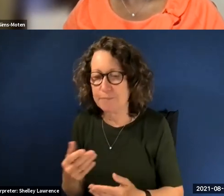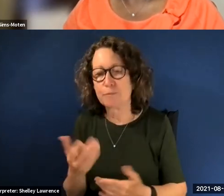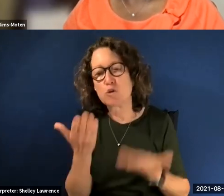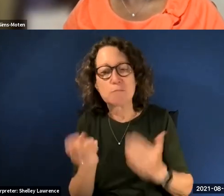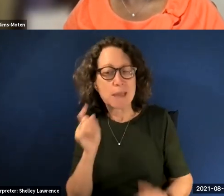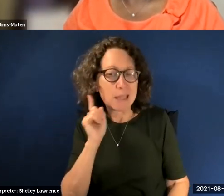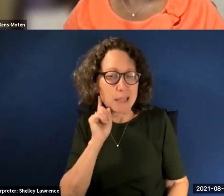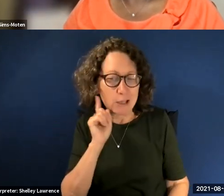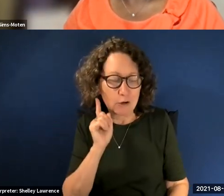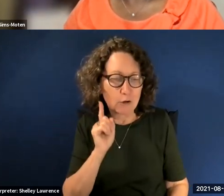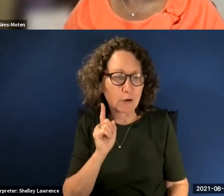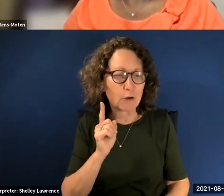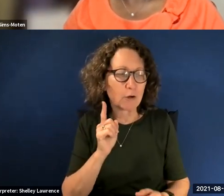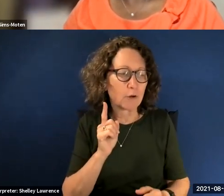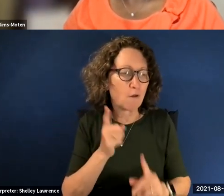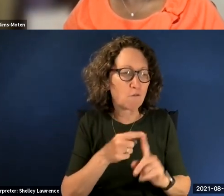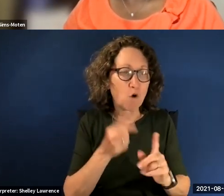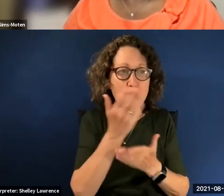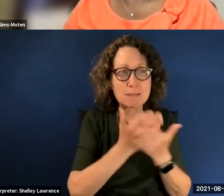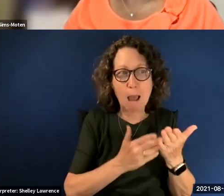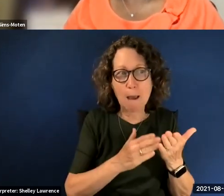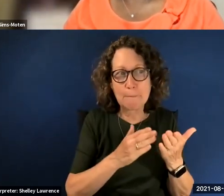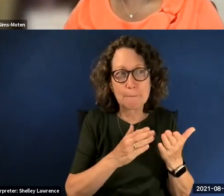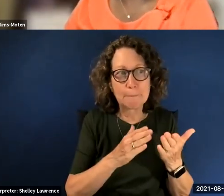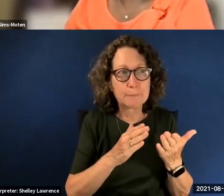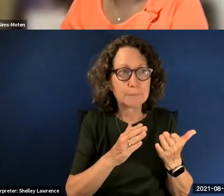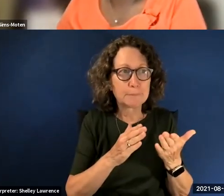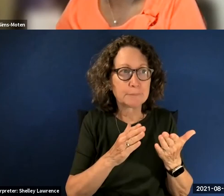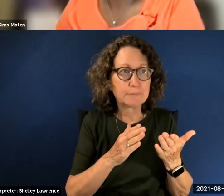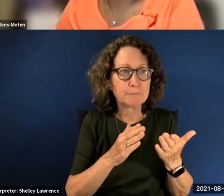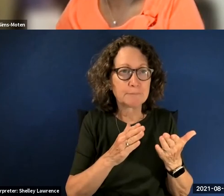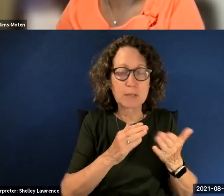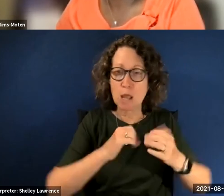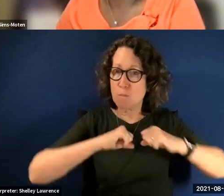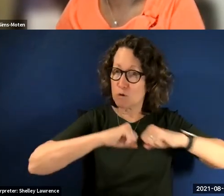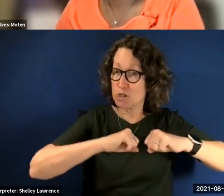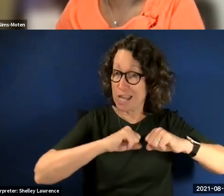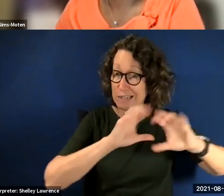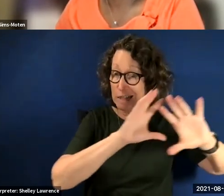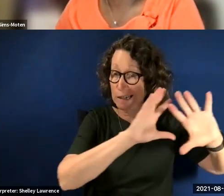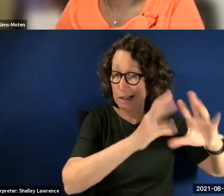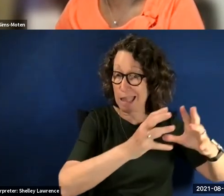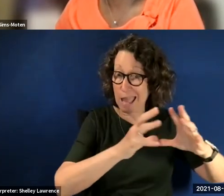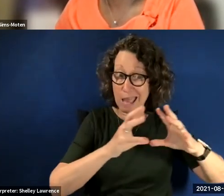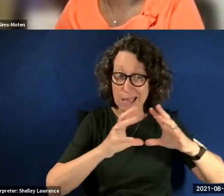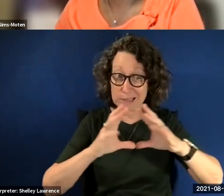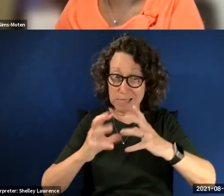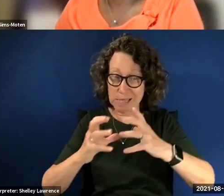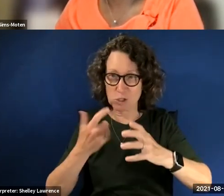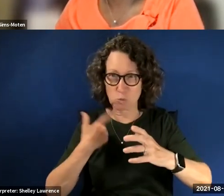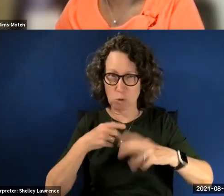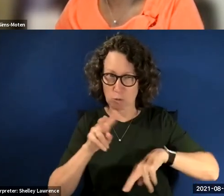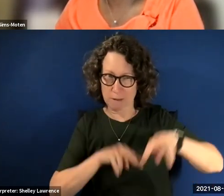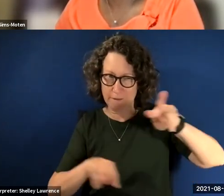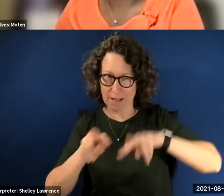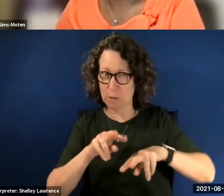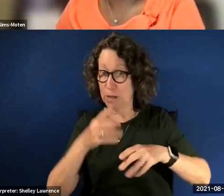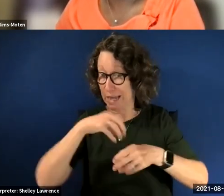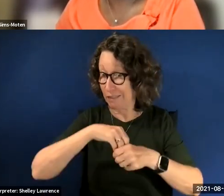hear for certain of these protected classes that we'll be evaluating within the